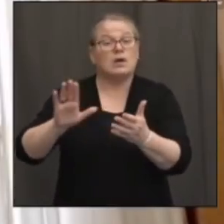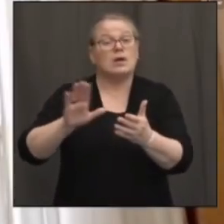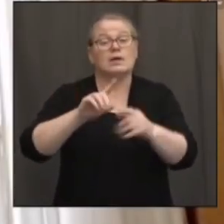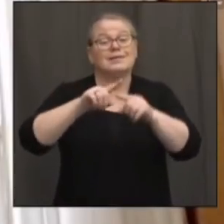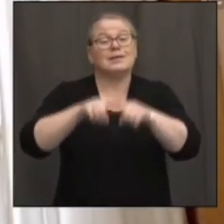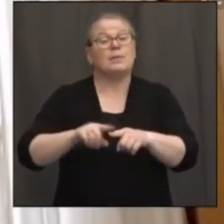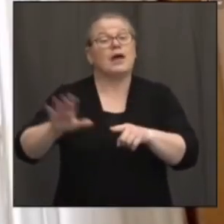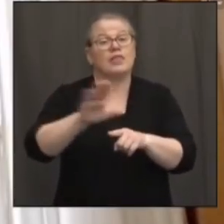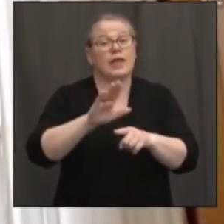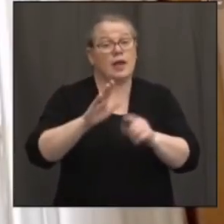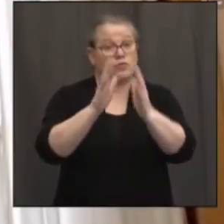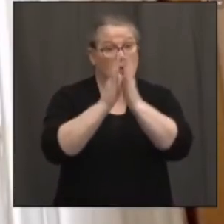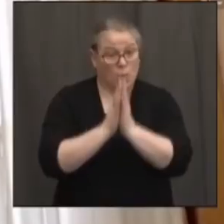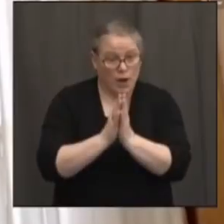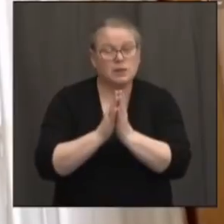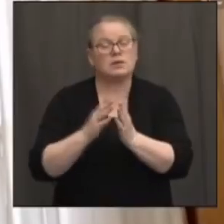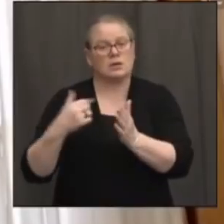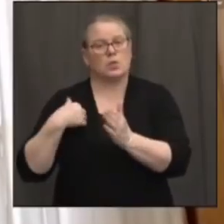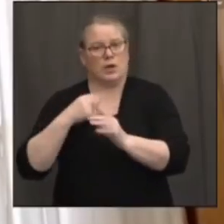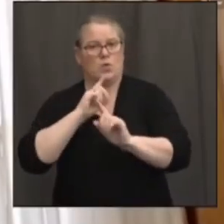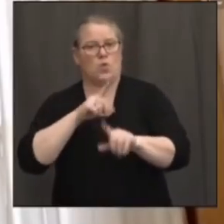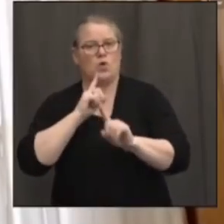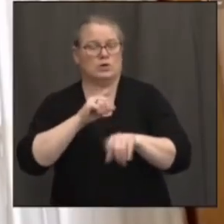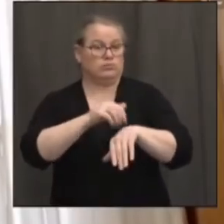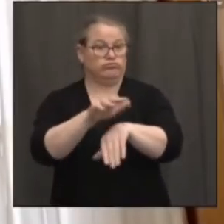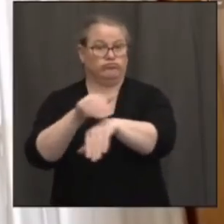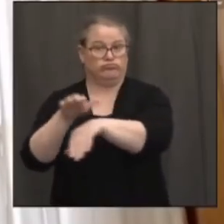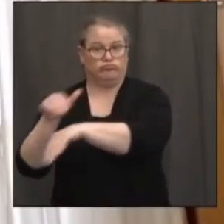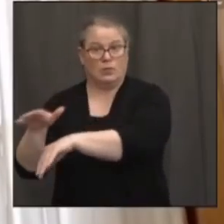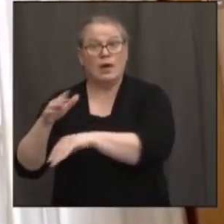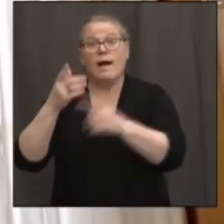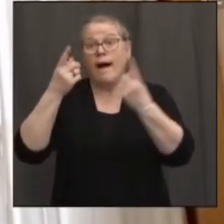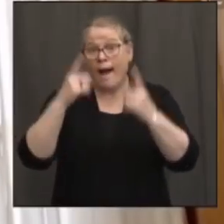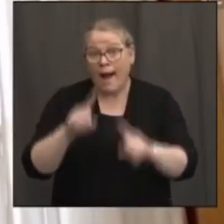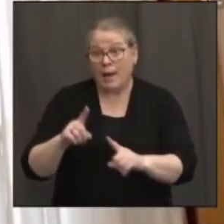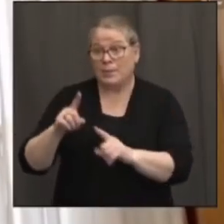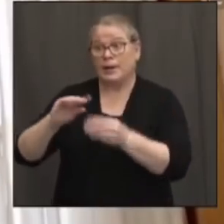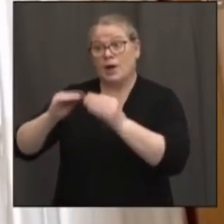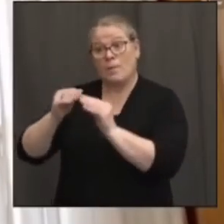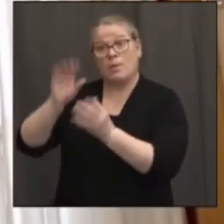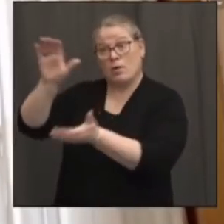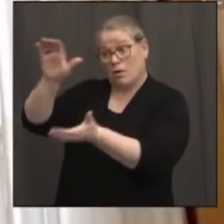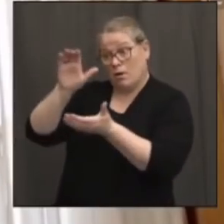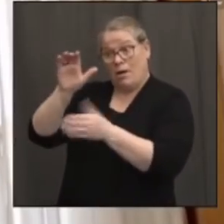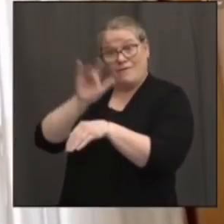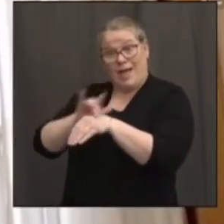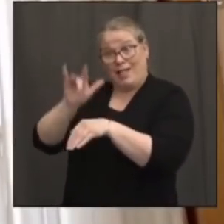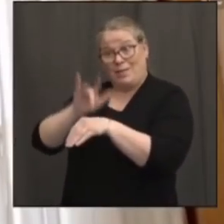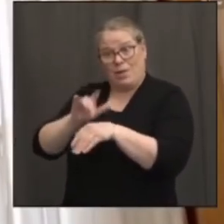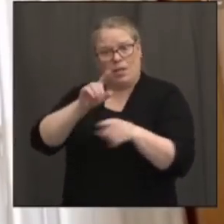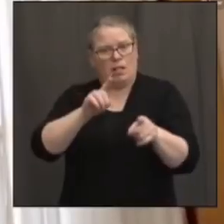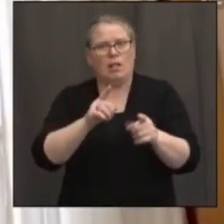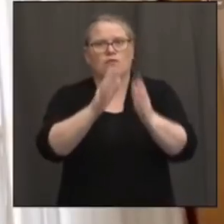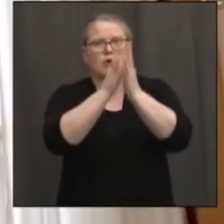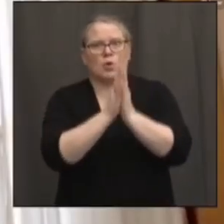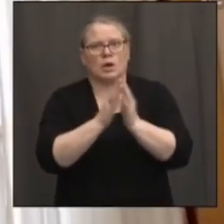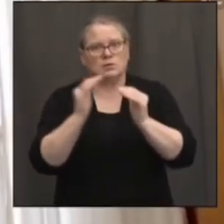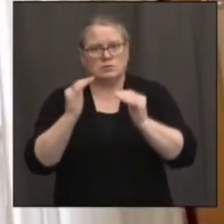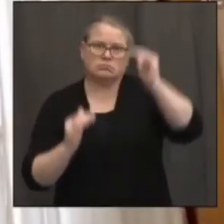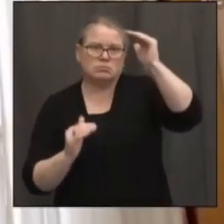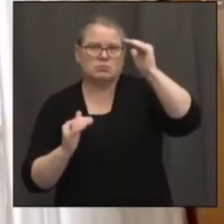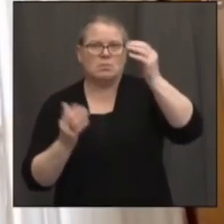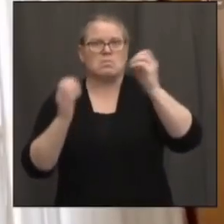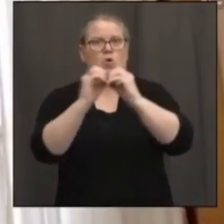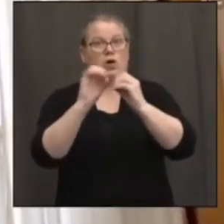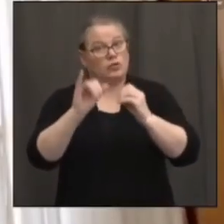was actually quite a bit more demand than we even had doses available, so we took that as a good sign. I think a lot of the providers who were requesting doses